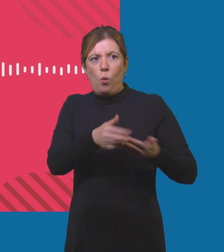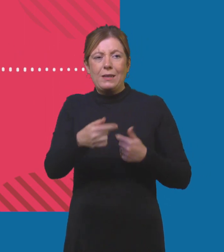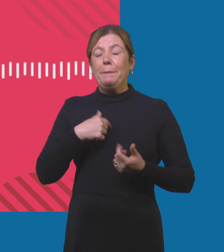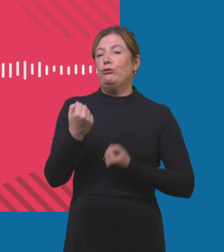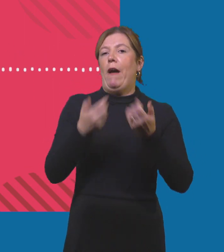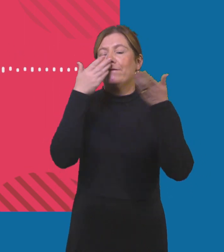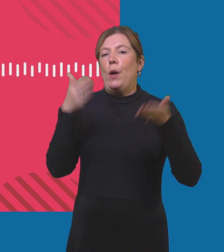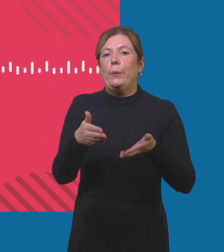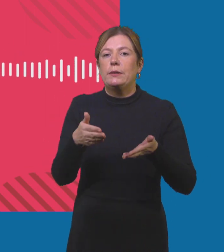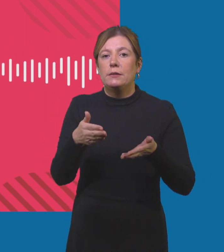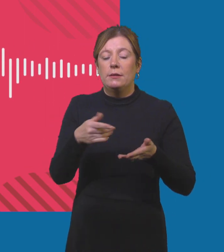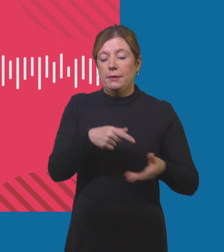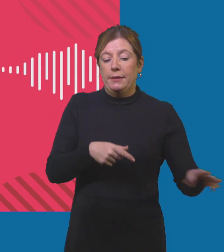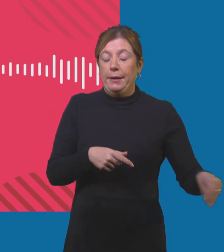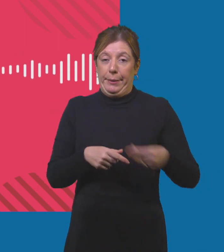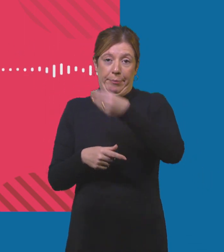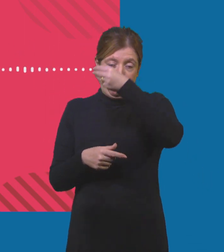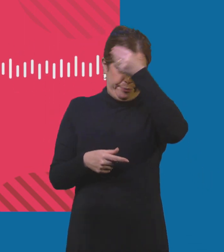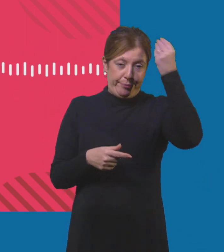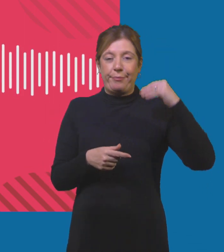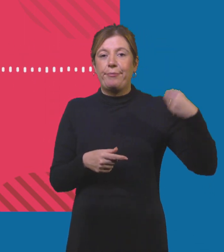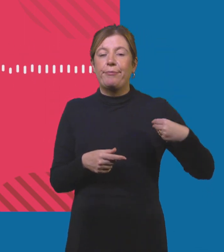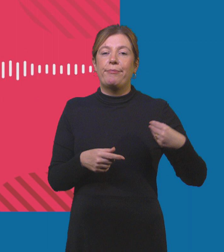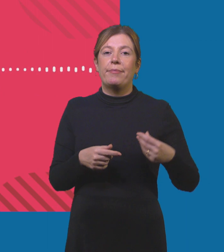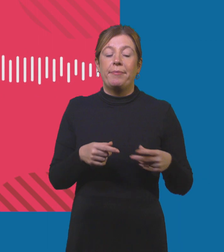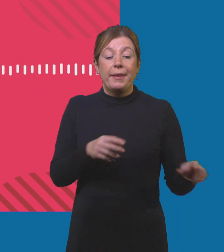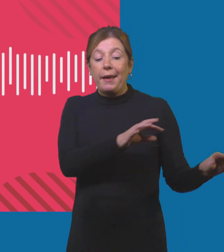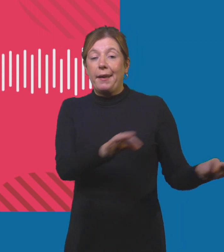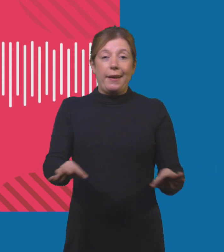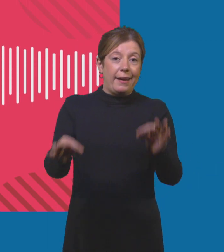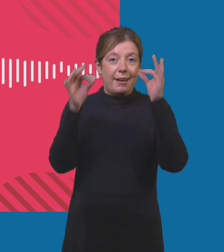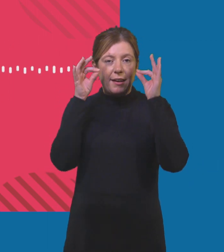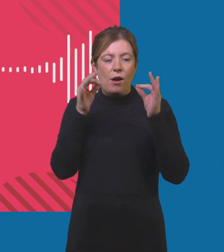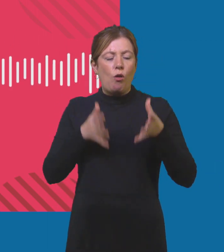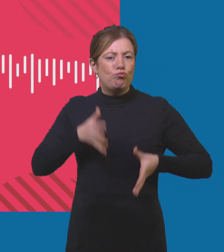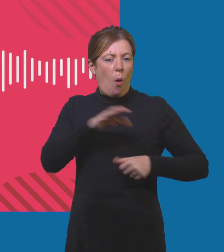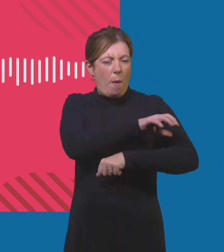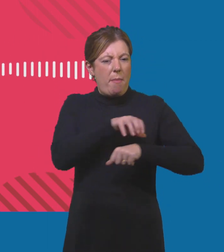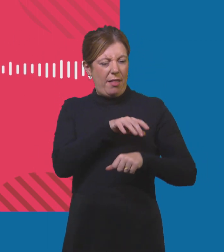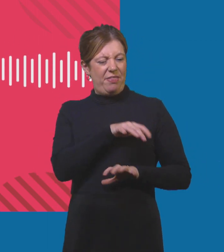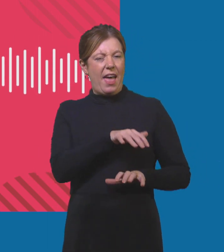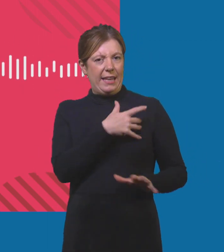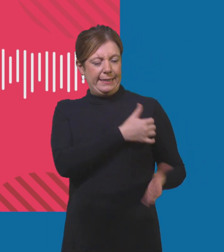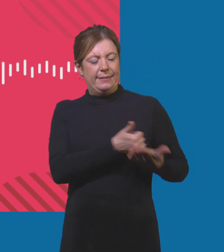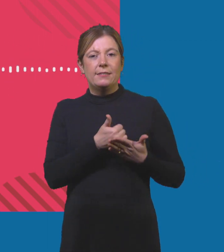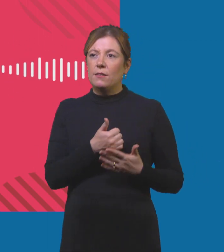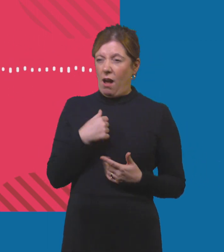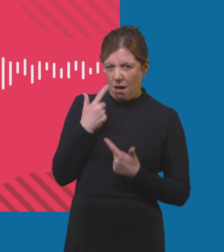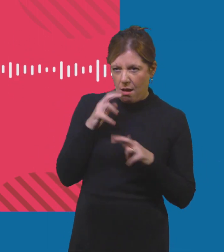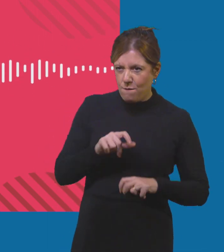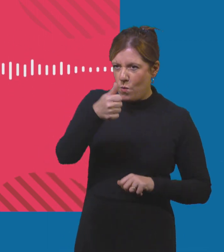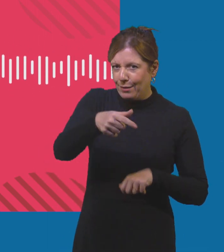You know, what? Mop my brow. Maybe put my I'll- glasses on. Maybe I'll have a look into robot arms for Please the next do. episode. Please